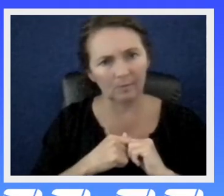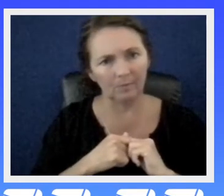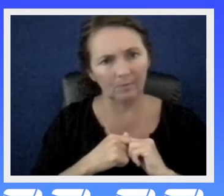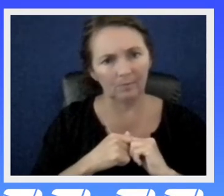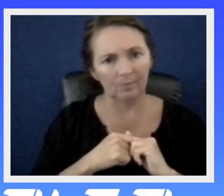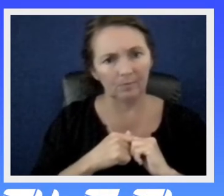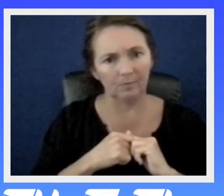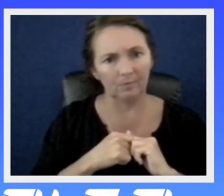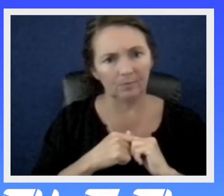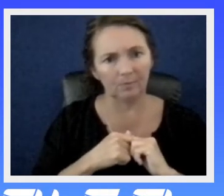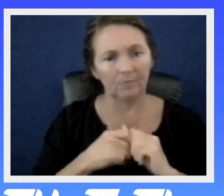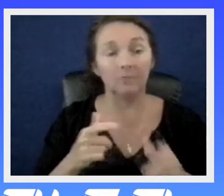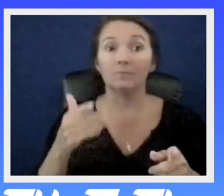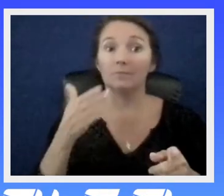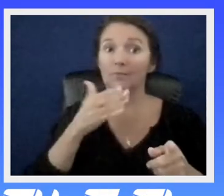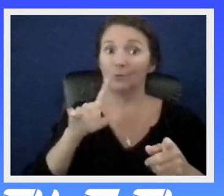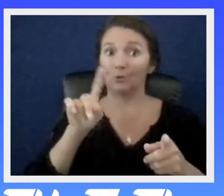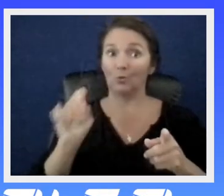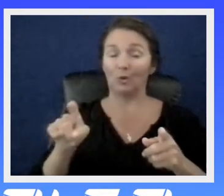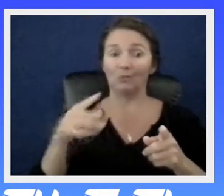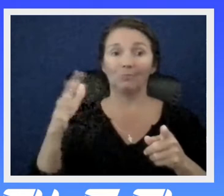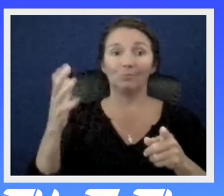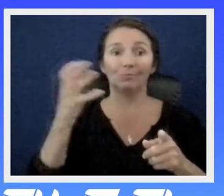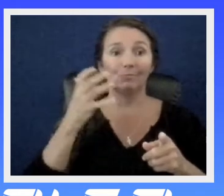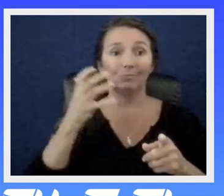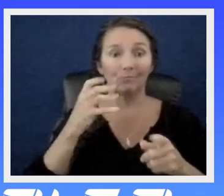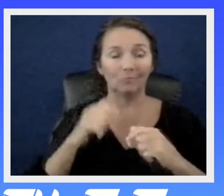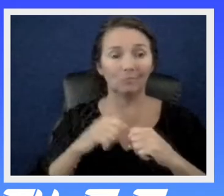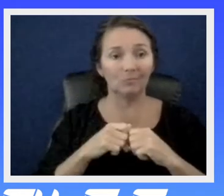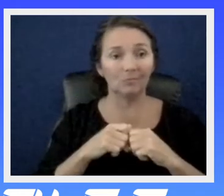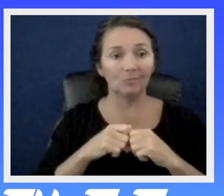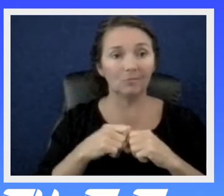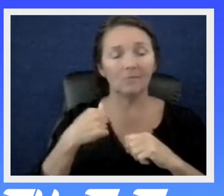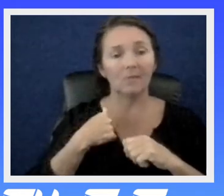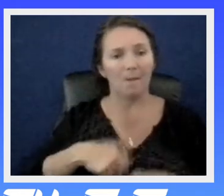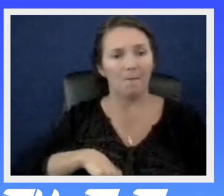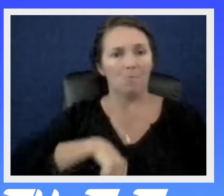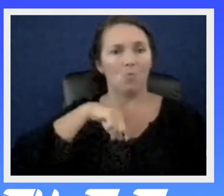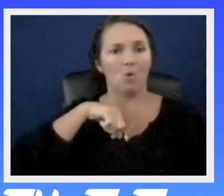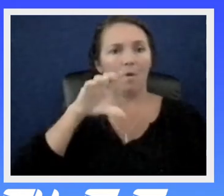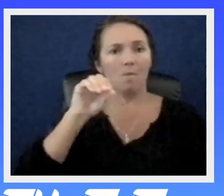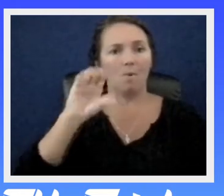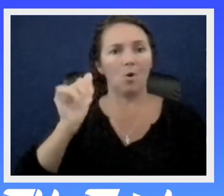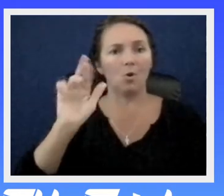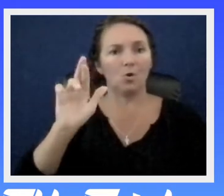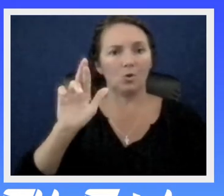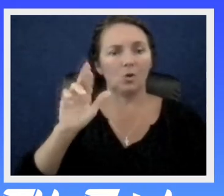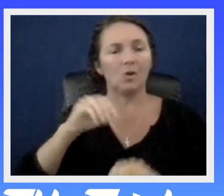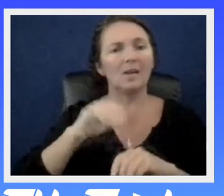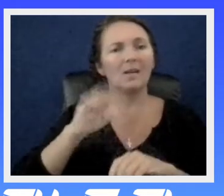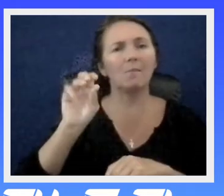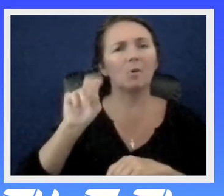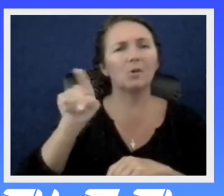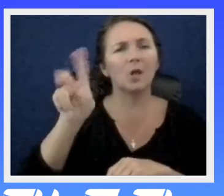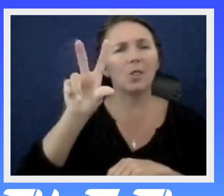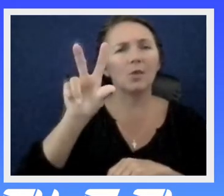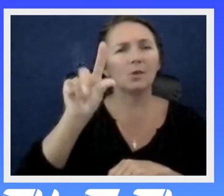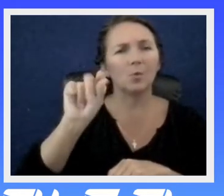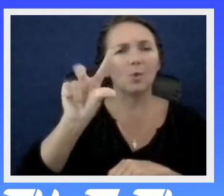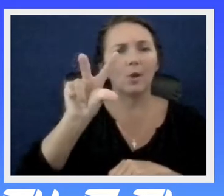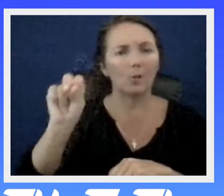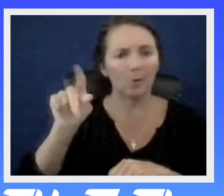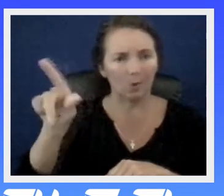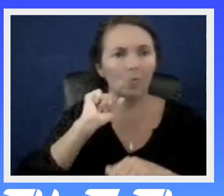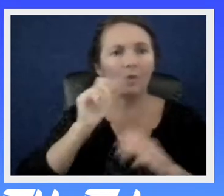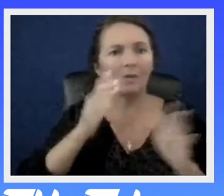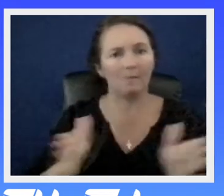Cristela, great question. I was proud to be co-chair of Imagine Boston 2030, which was the first comprehensive planning process in